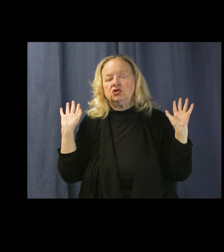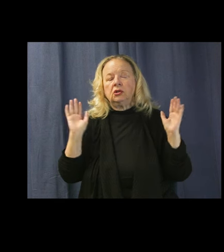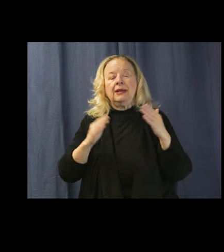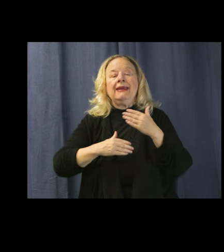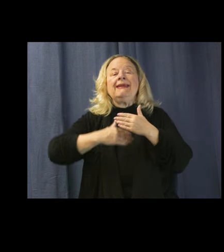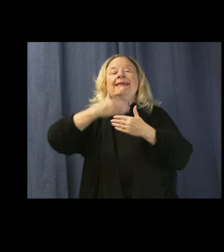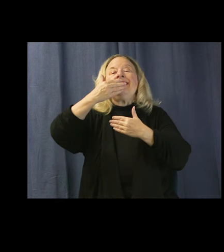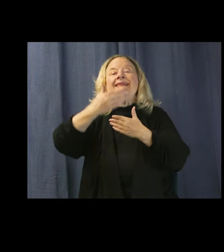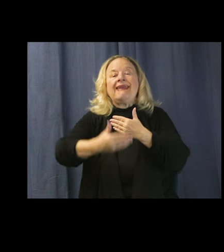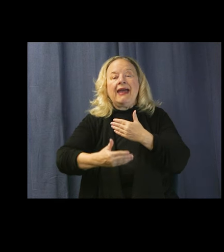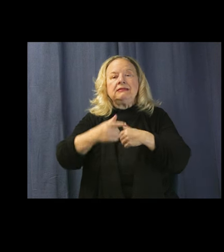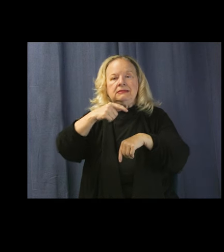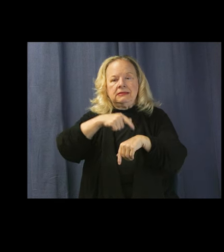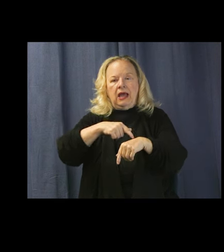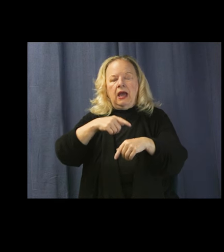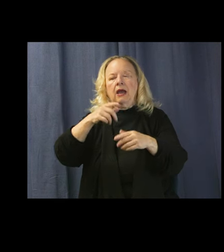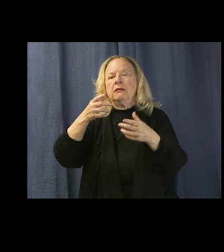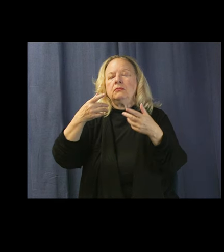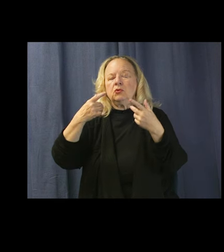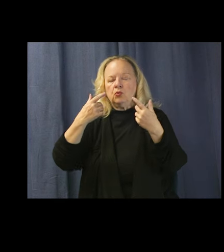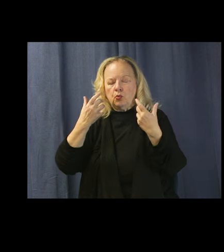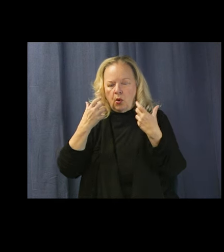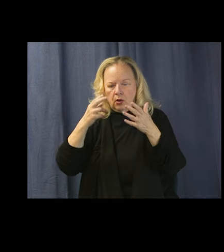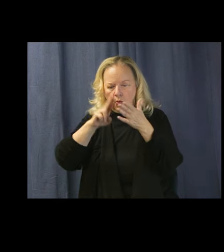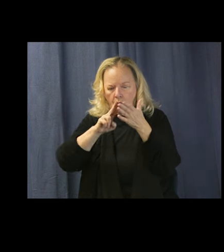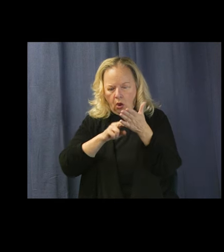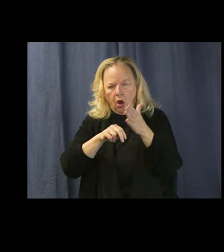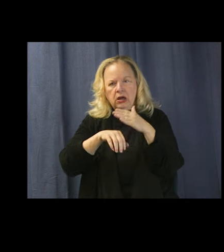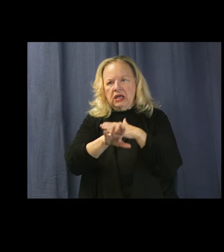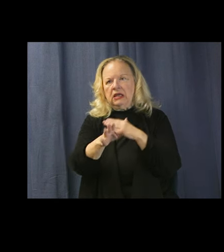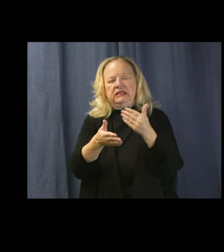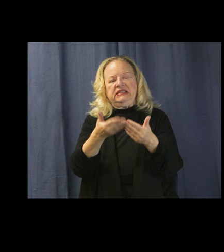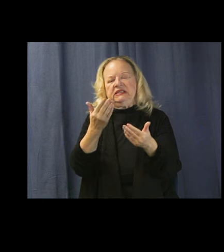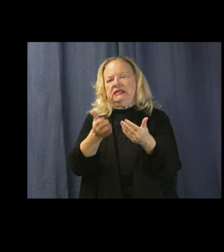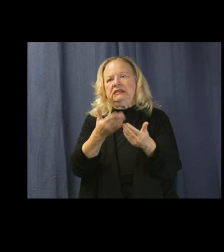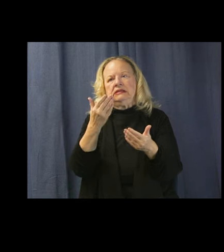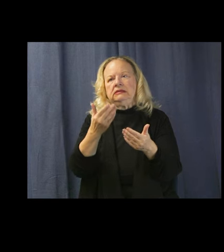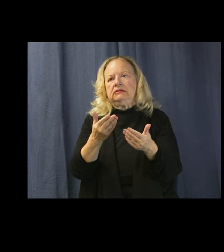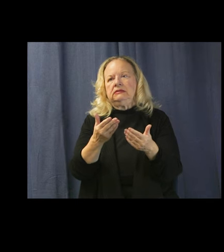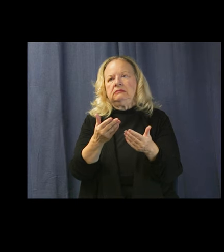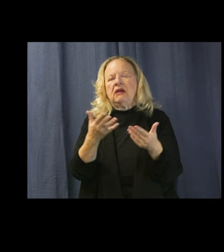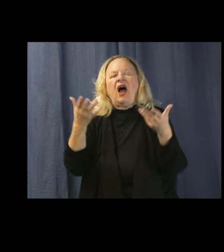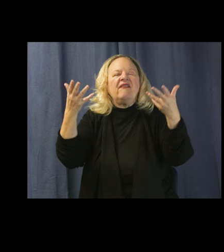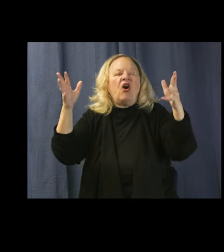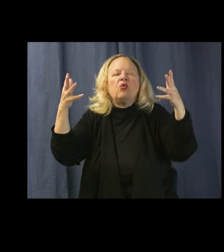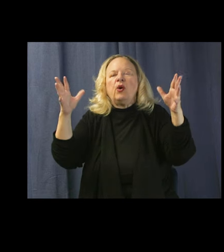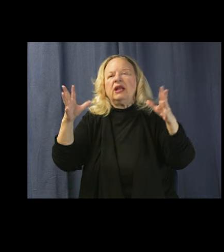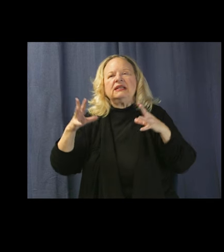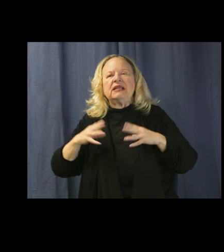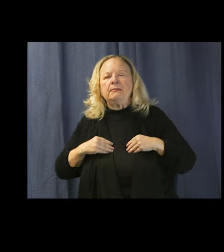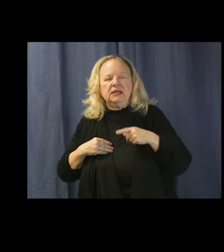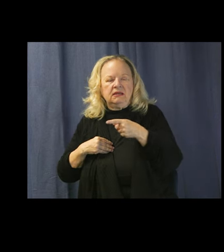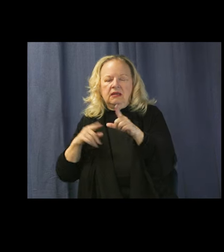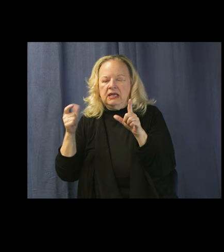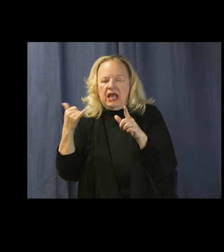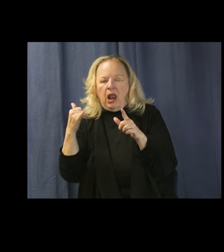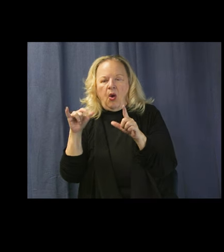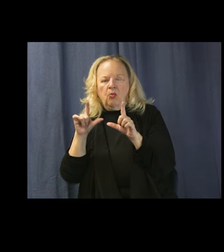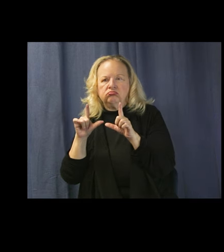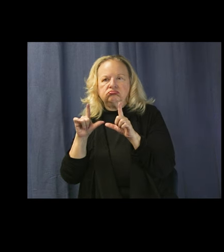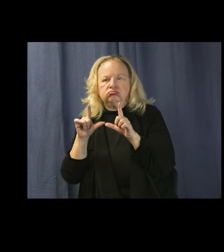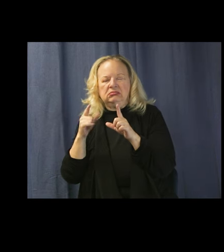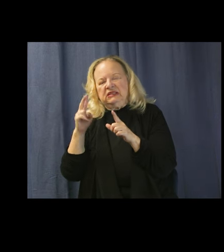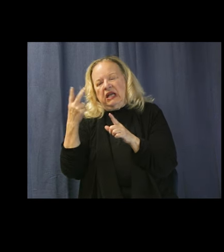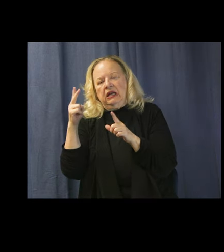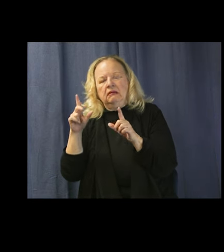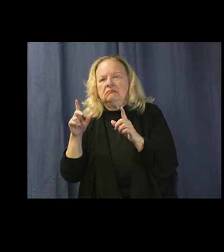in, another session, you just need to click on I've already accepted the license. Once you click